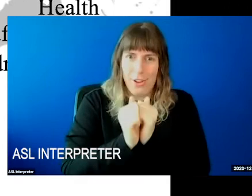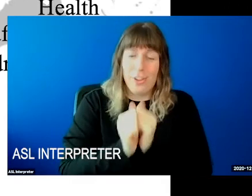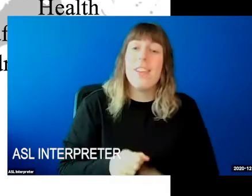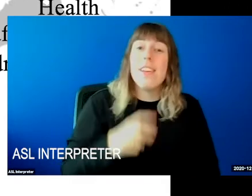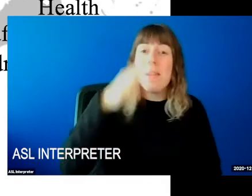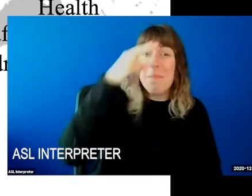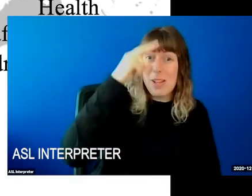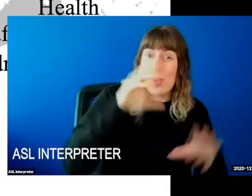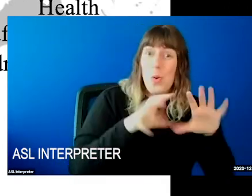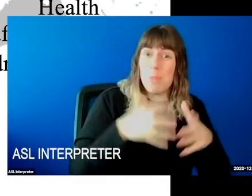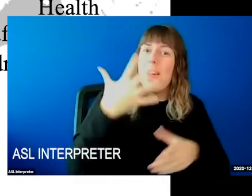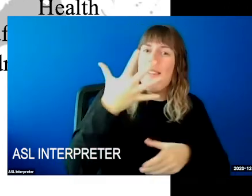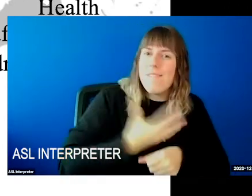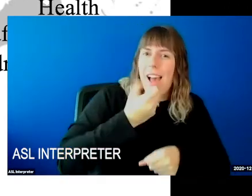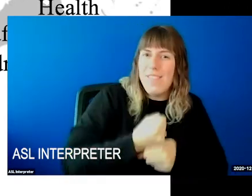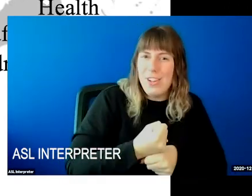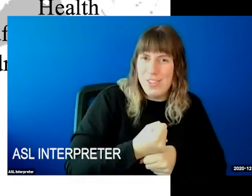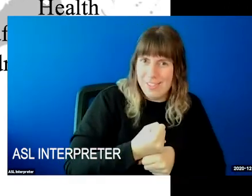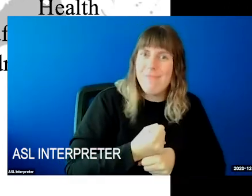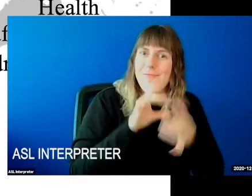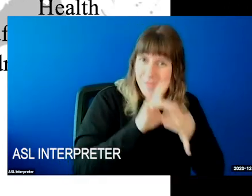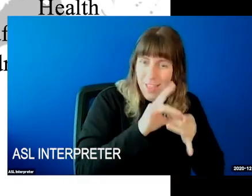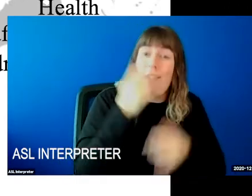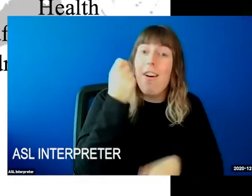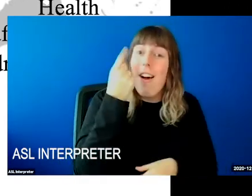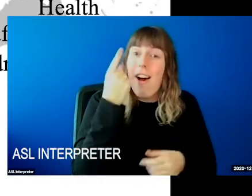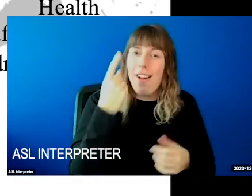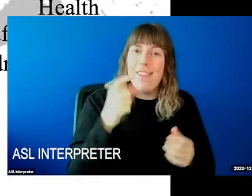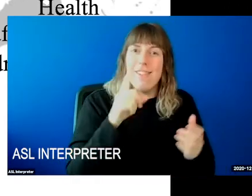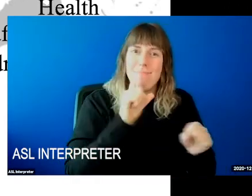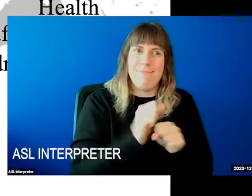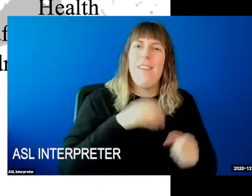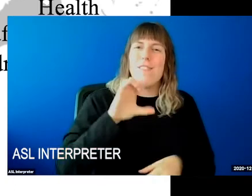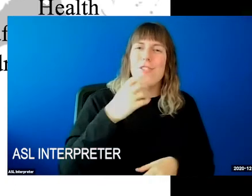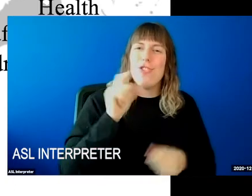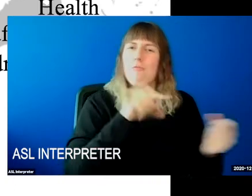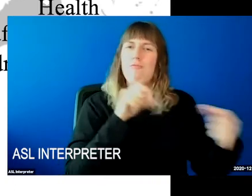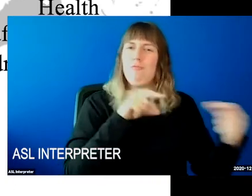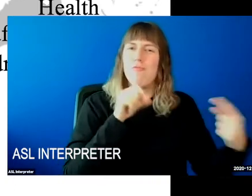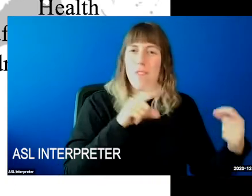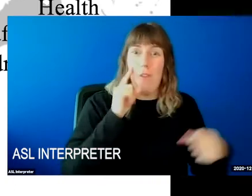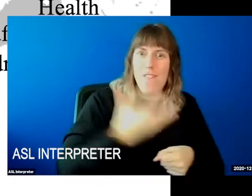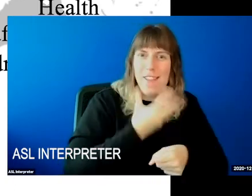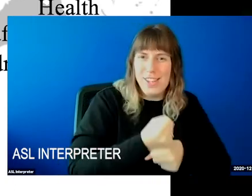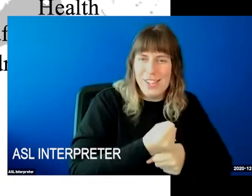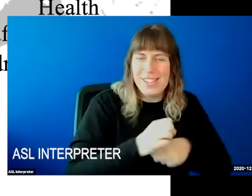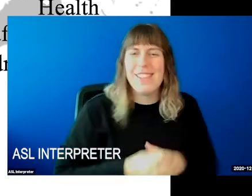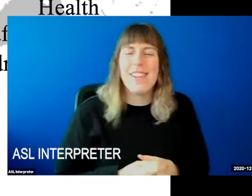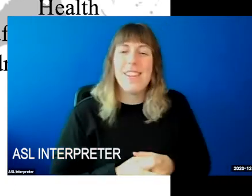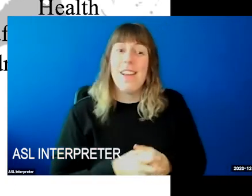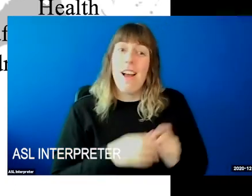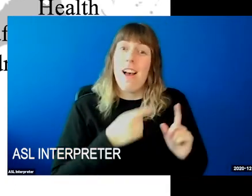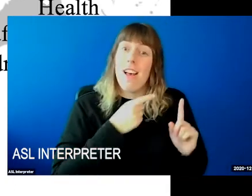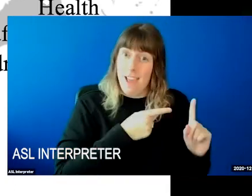years. They're on a WhatsApp chat together, so I see their messages every day. And after 5 years, they